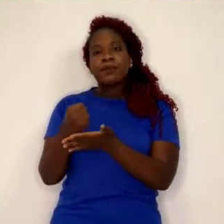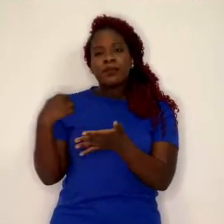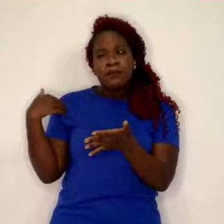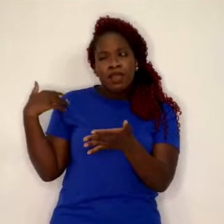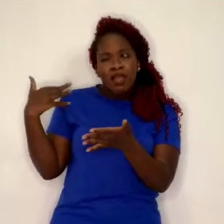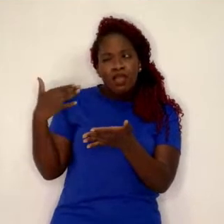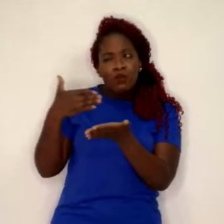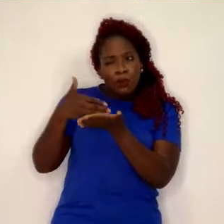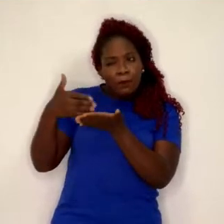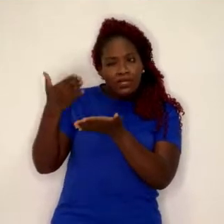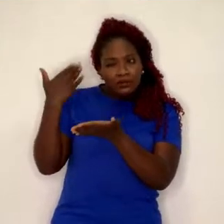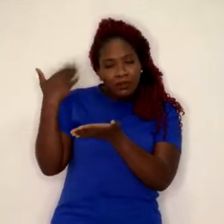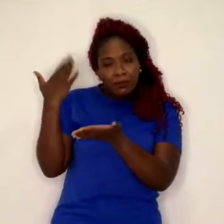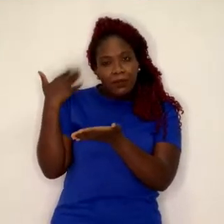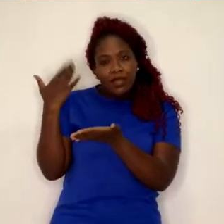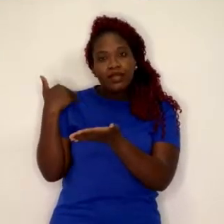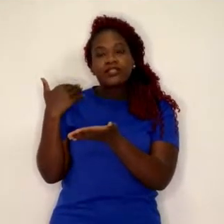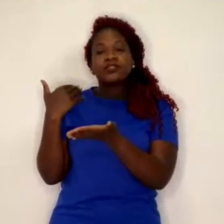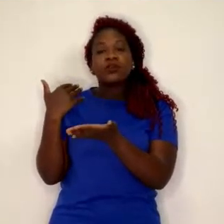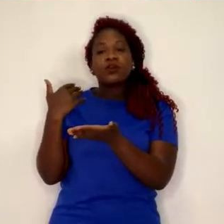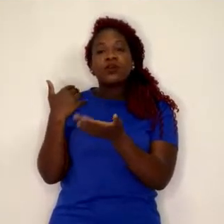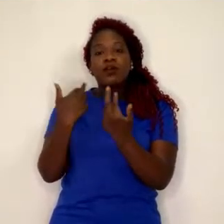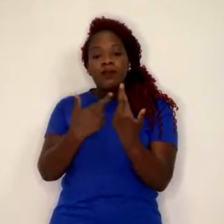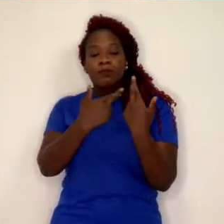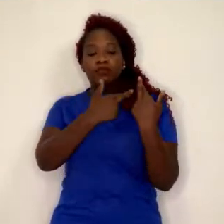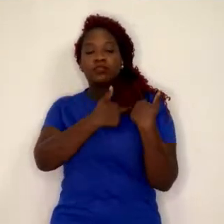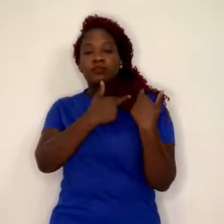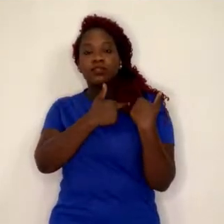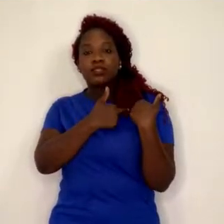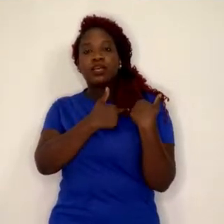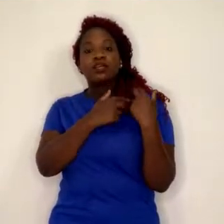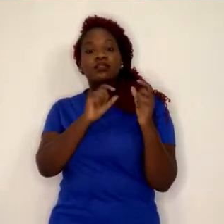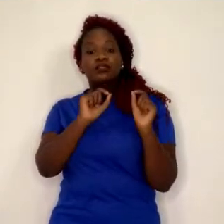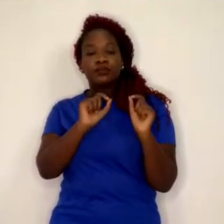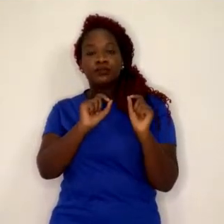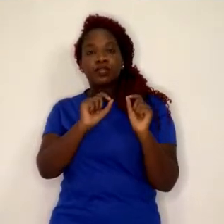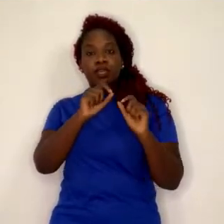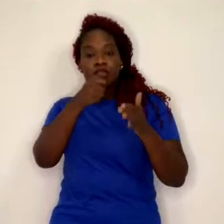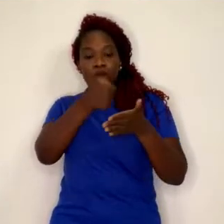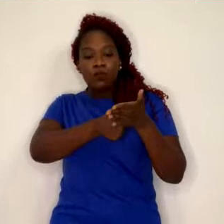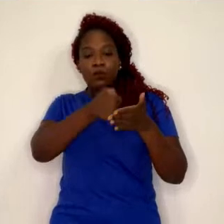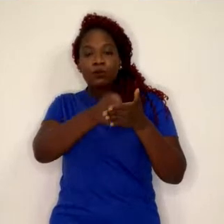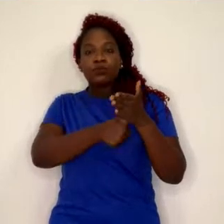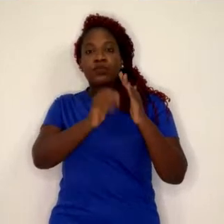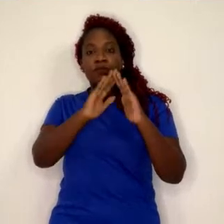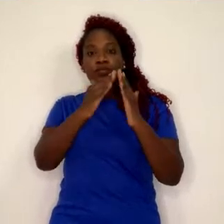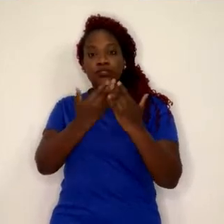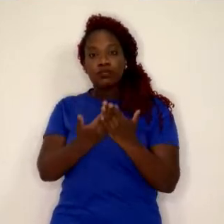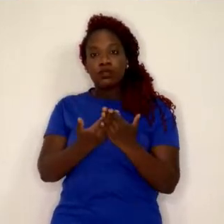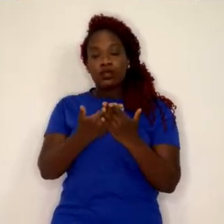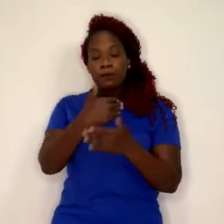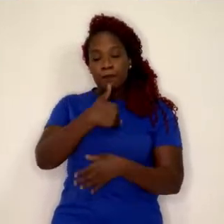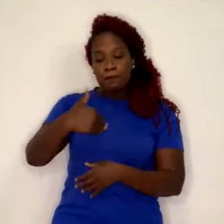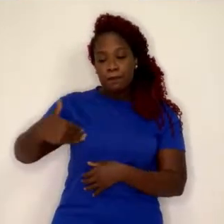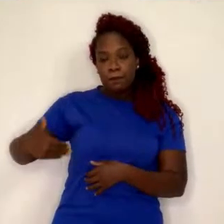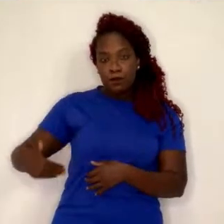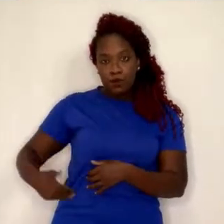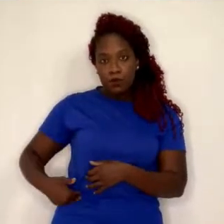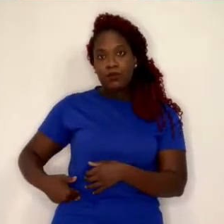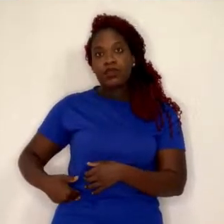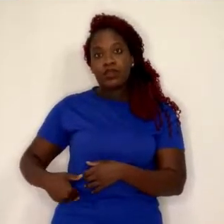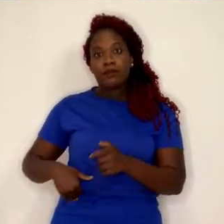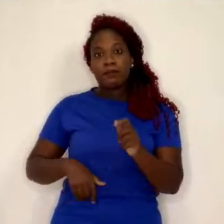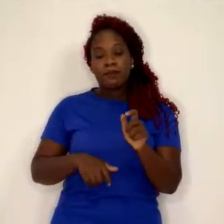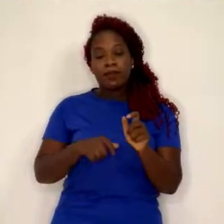school settings, but since the beginning, we have looked after the front and the struggle